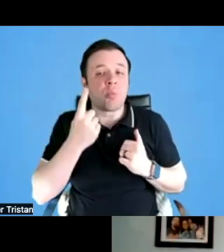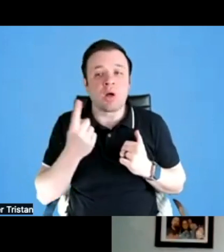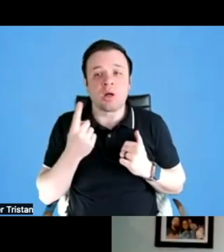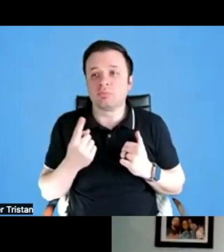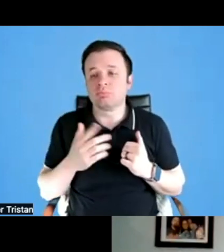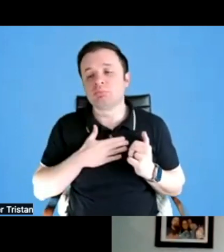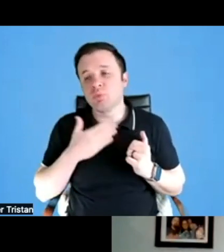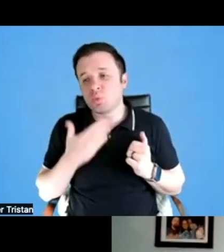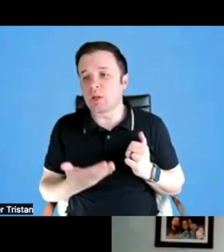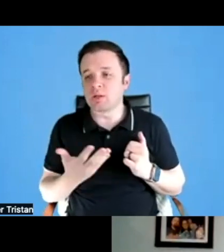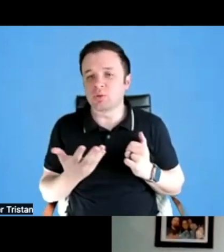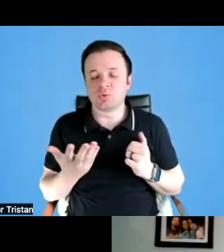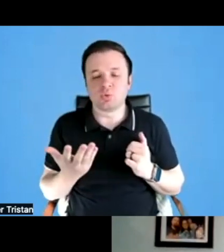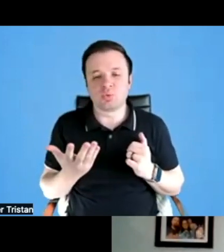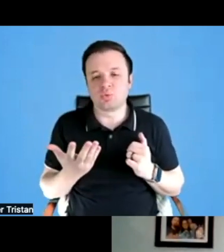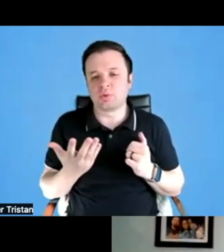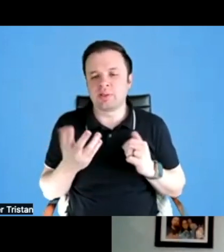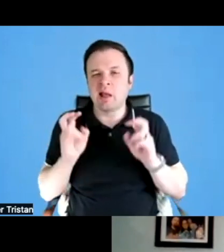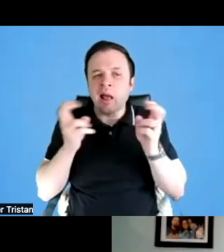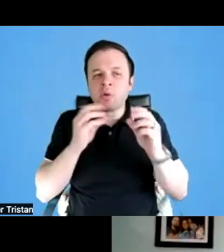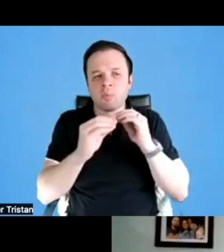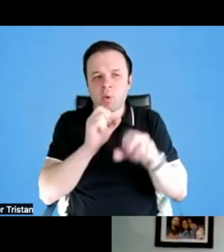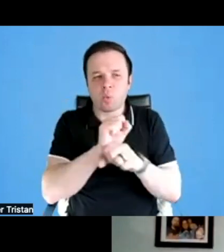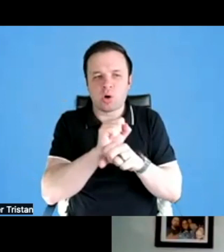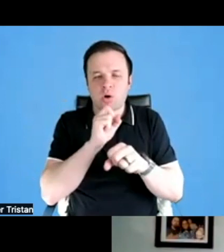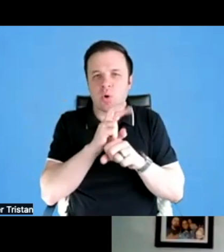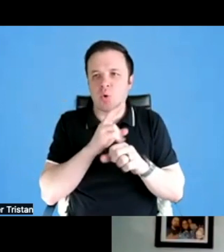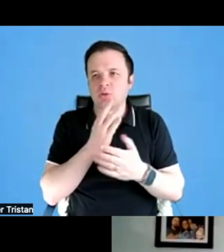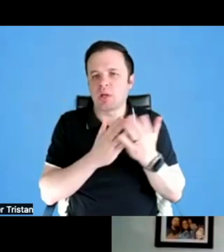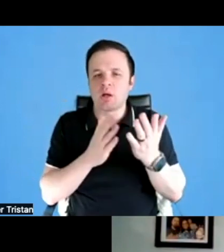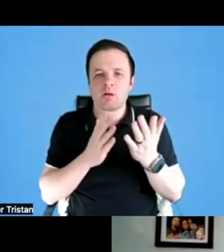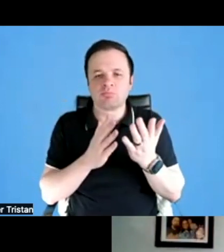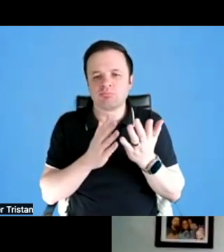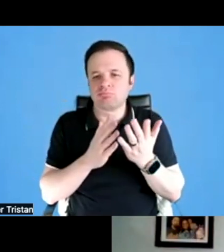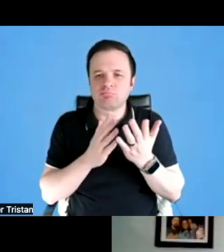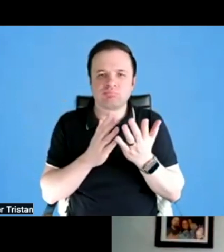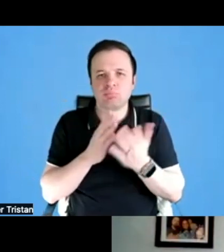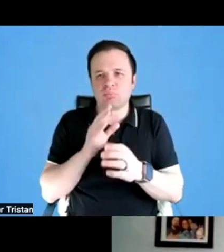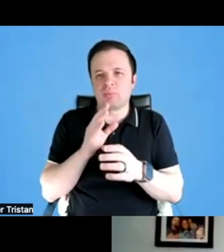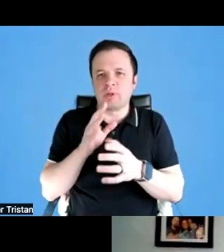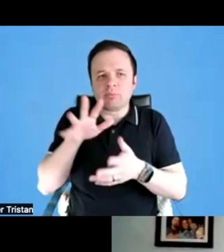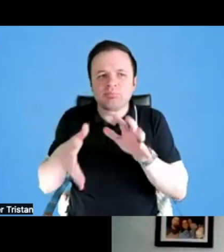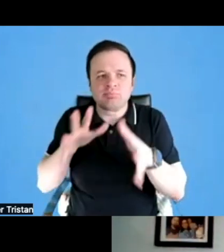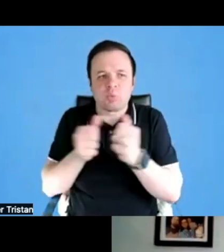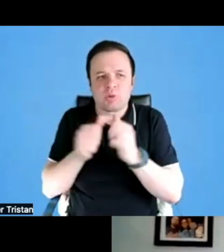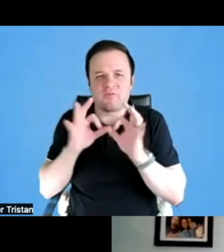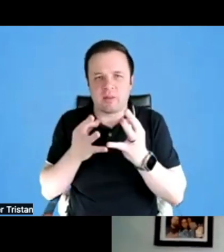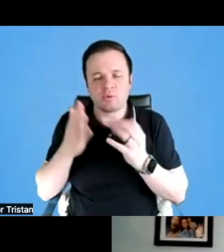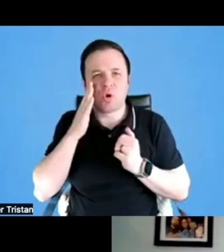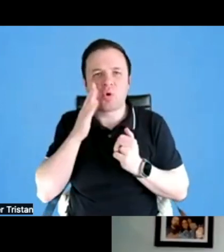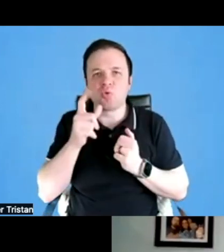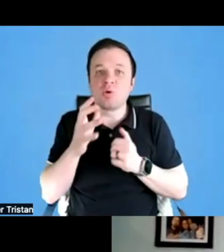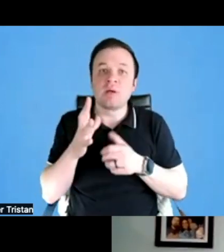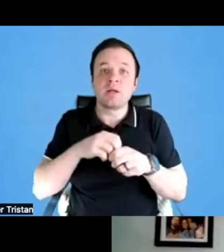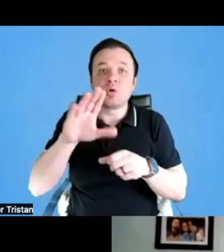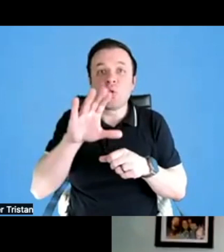do kind of, repair work or doing some kind of restorative work with family. So it's knowing who else is in your own community